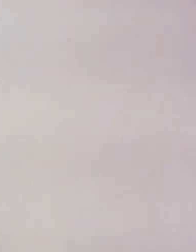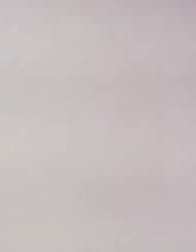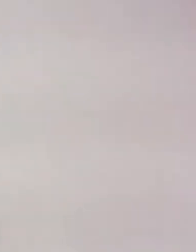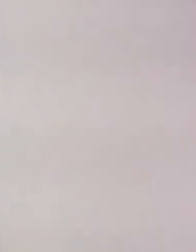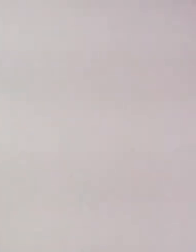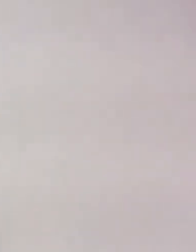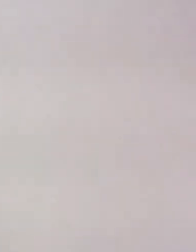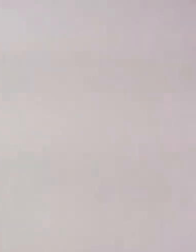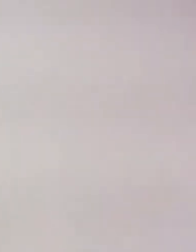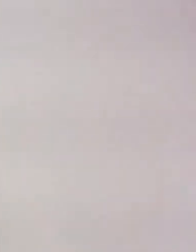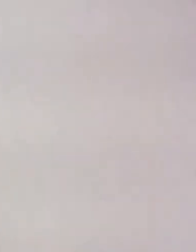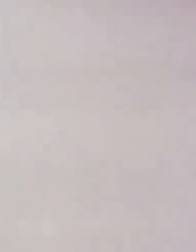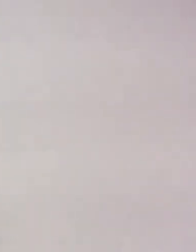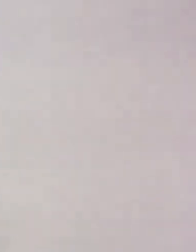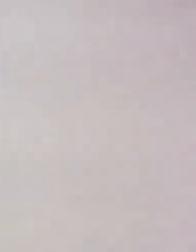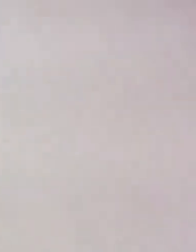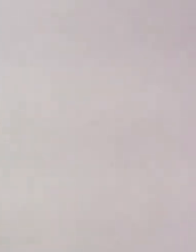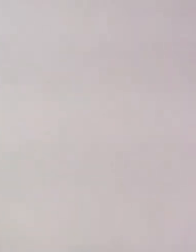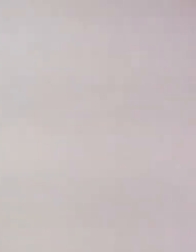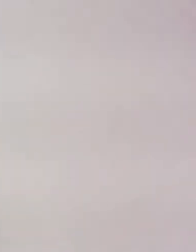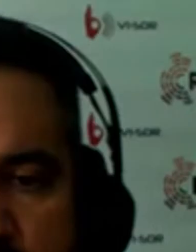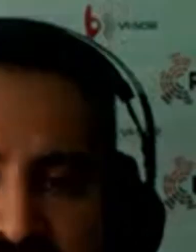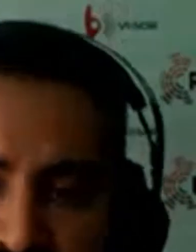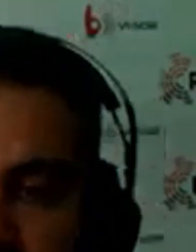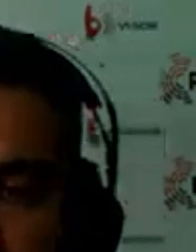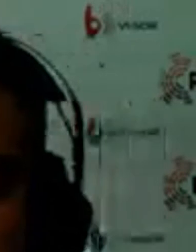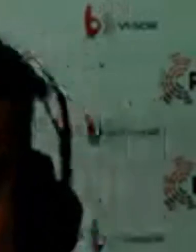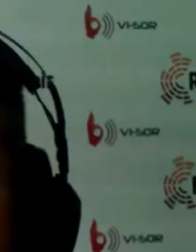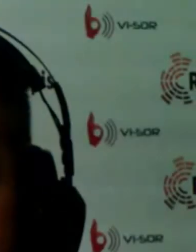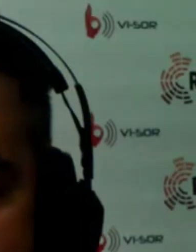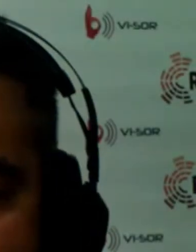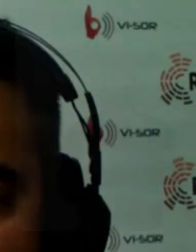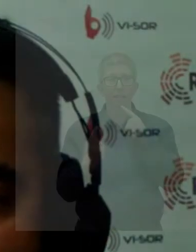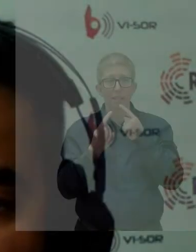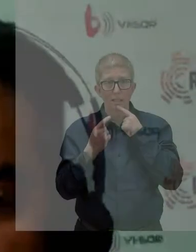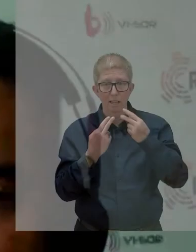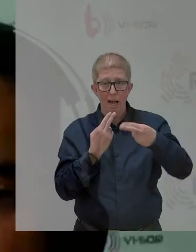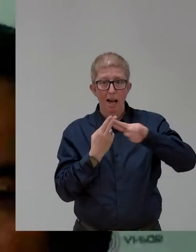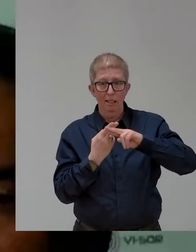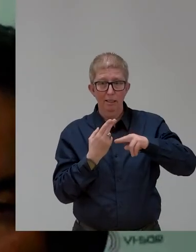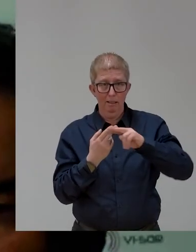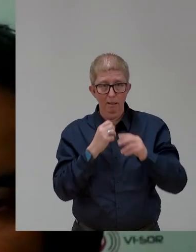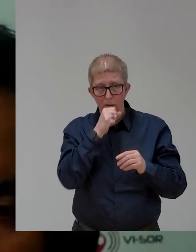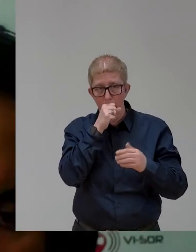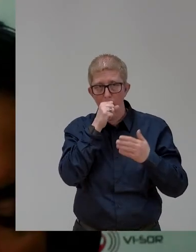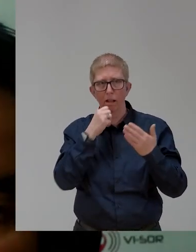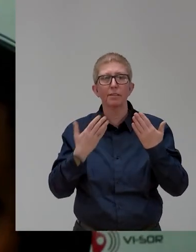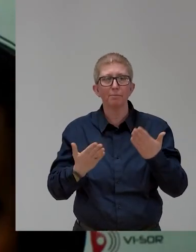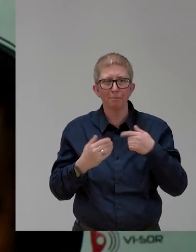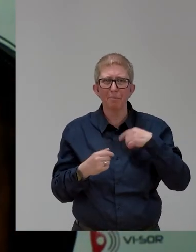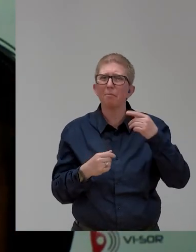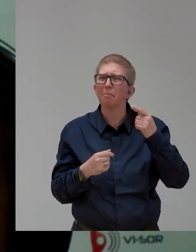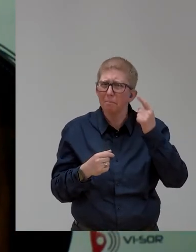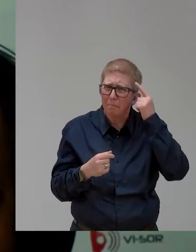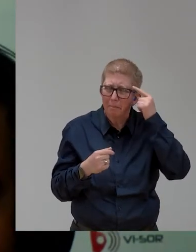Thank you for the question. So in order to answer and respond this question in this panel, we must first understand the difference